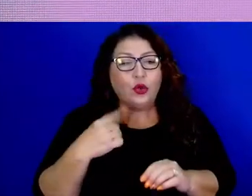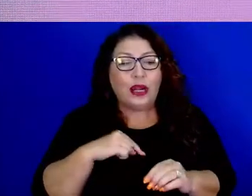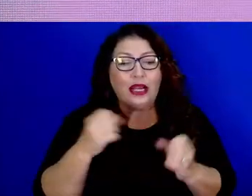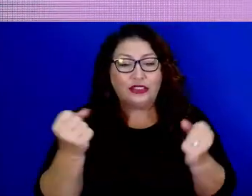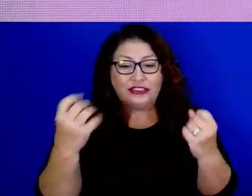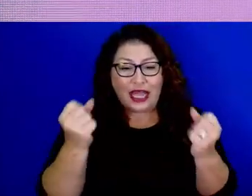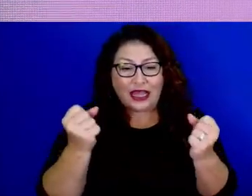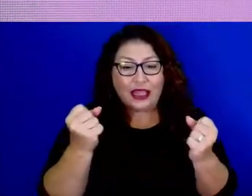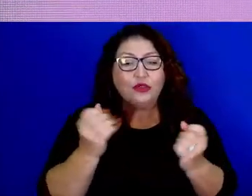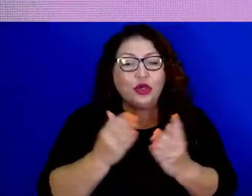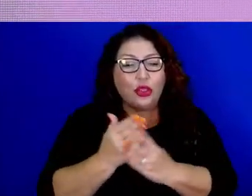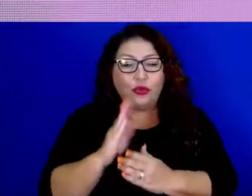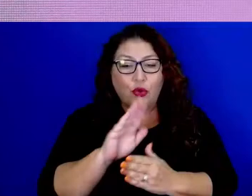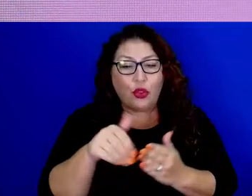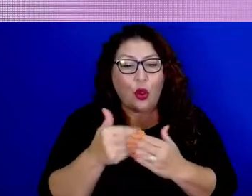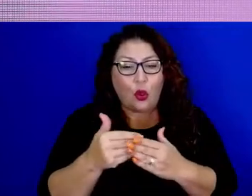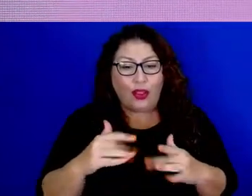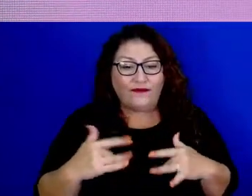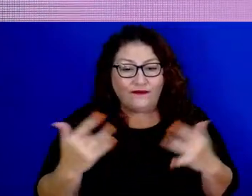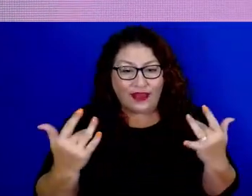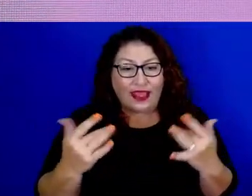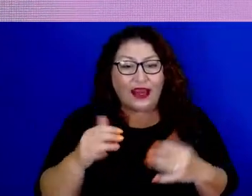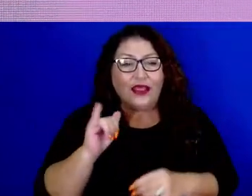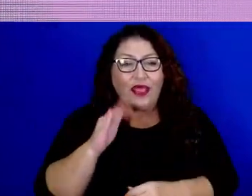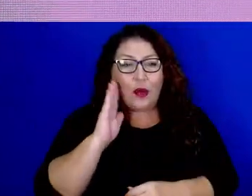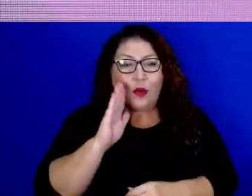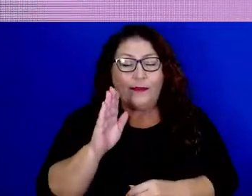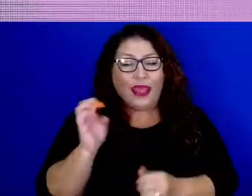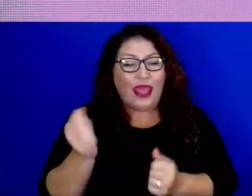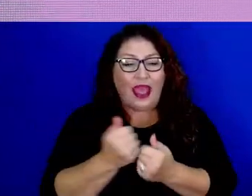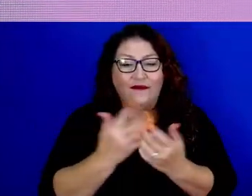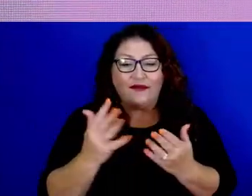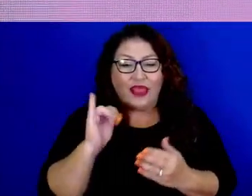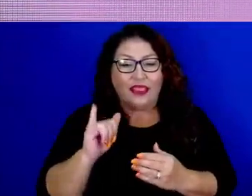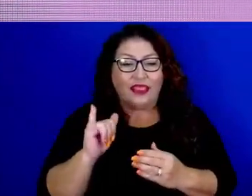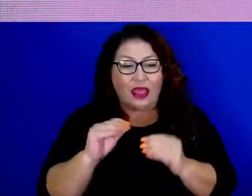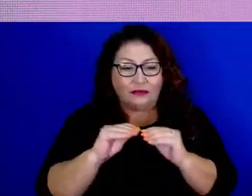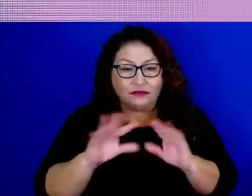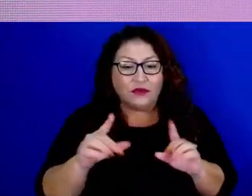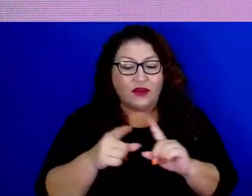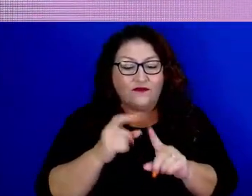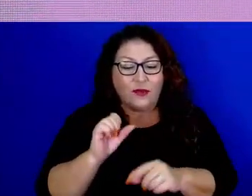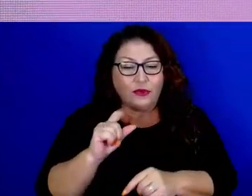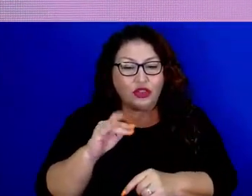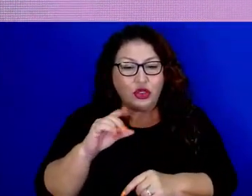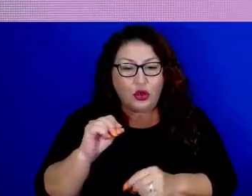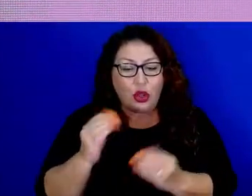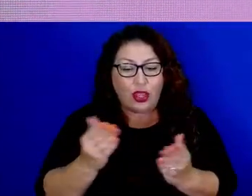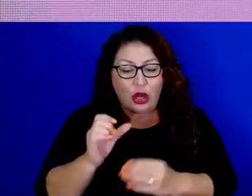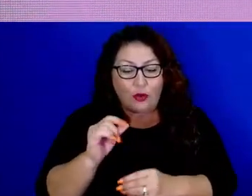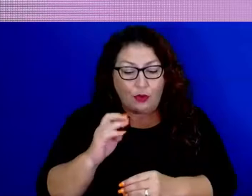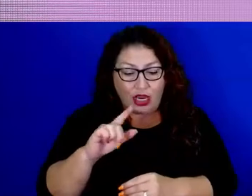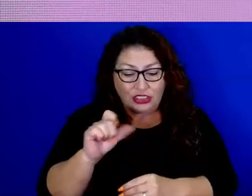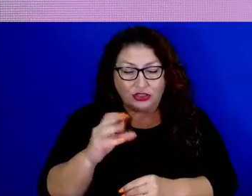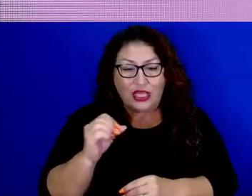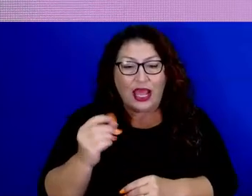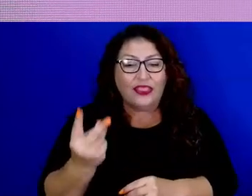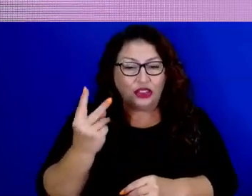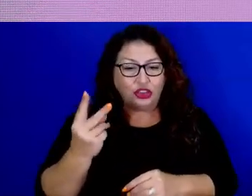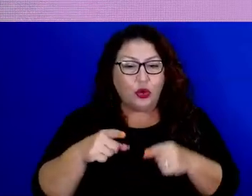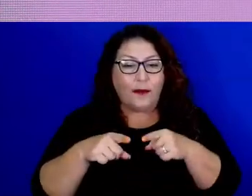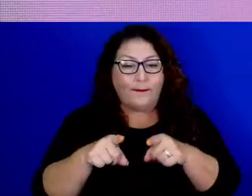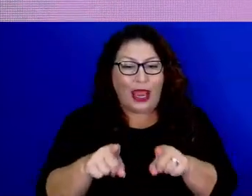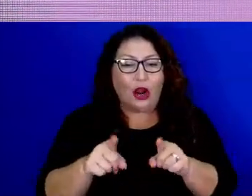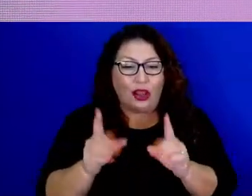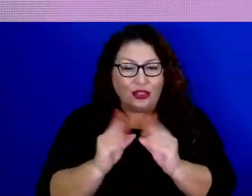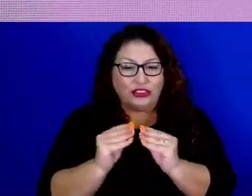of the event. That will be everything that comes out of the studio here in Brussels and the two parallel sessions in Vilnius as